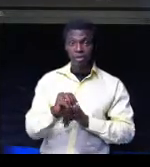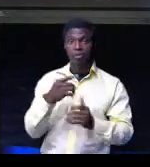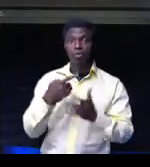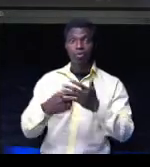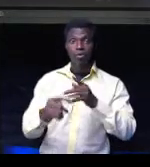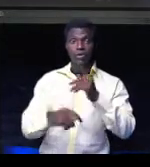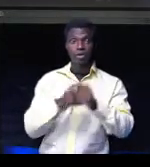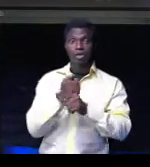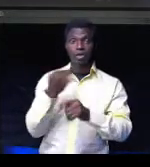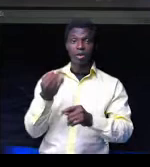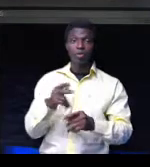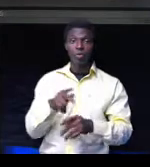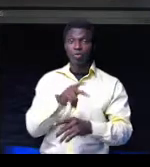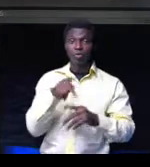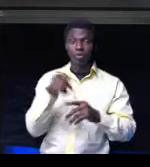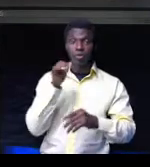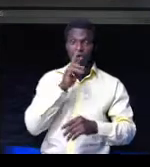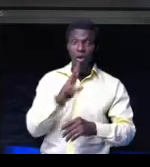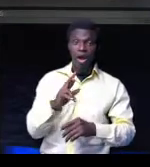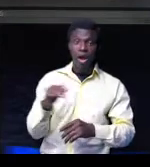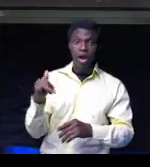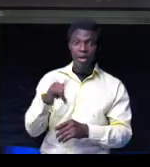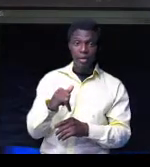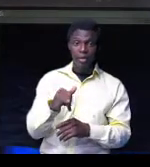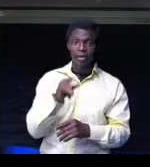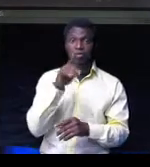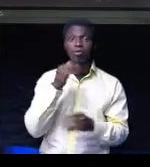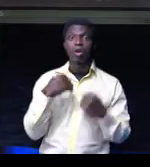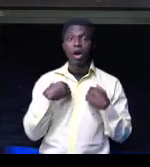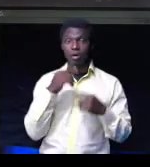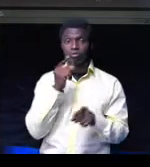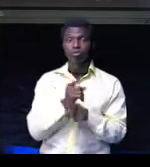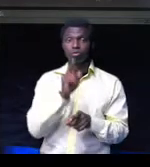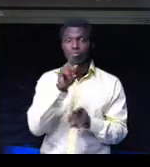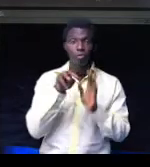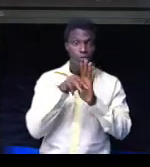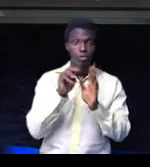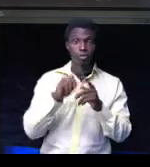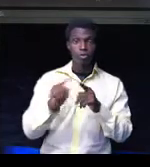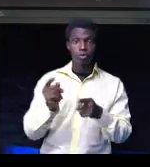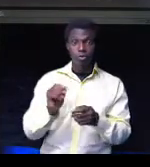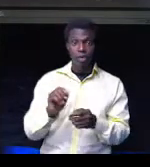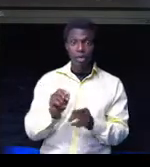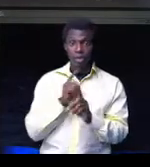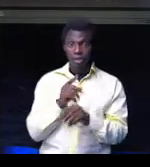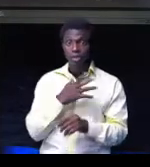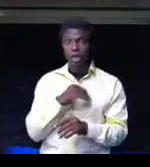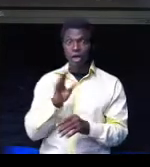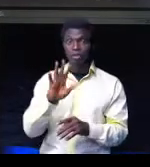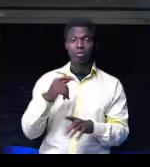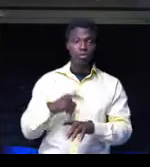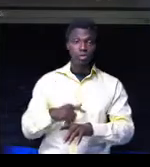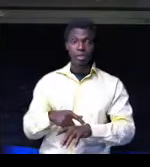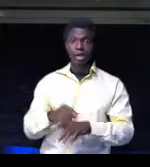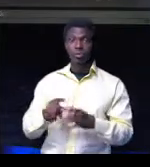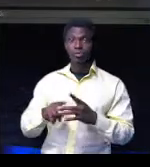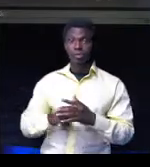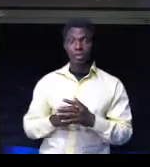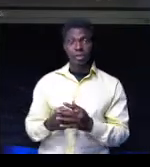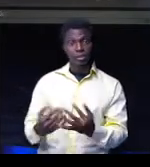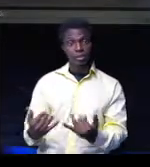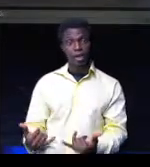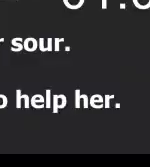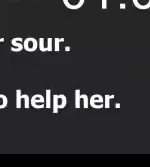them. What type of pronouns are they? You have just 1 minute to write the answers, and your time